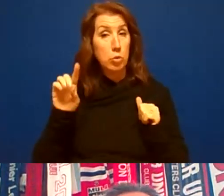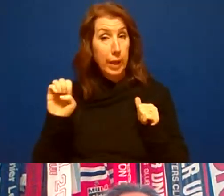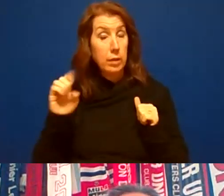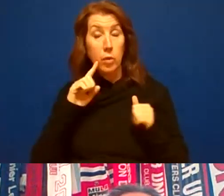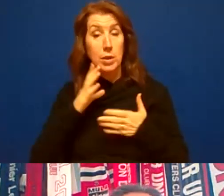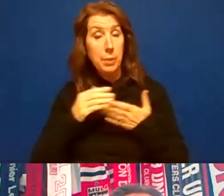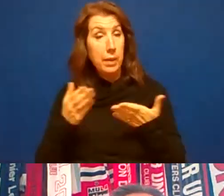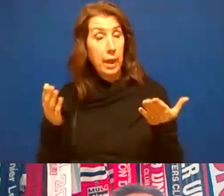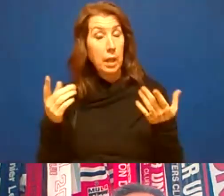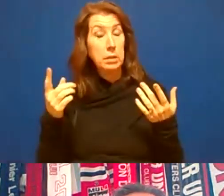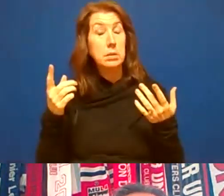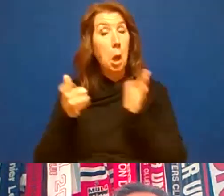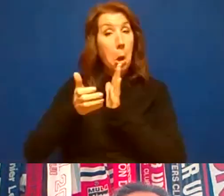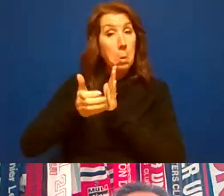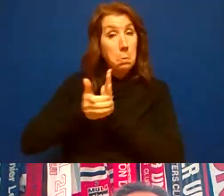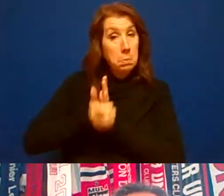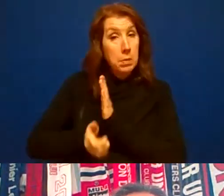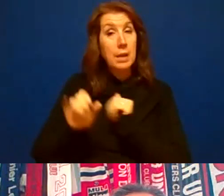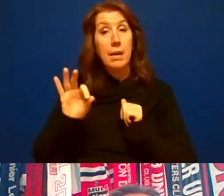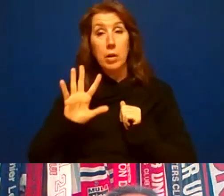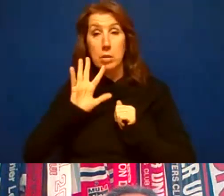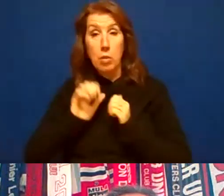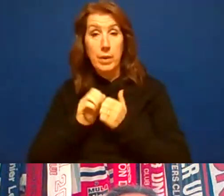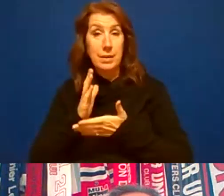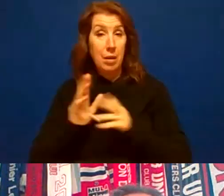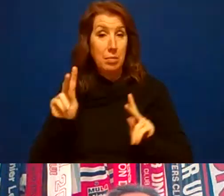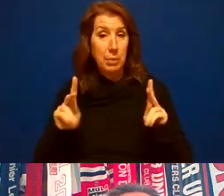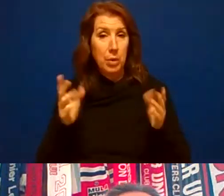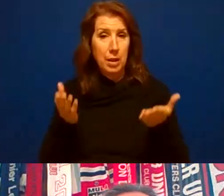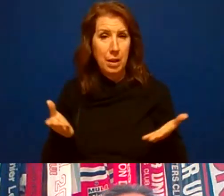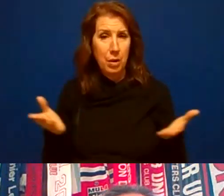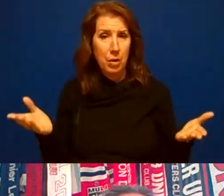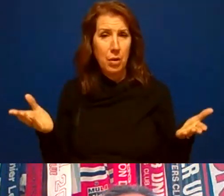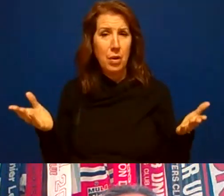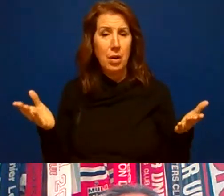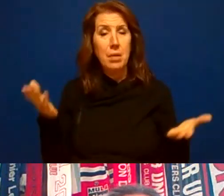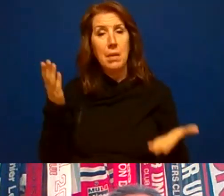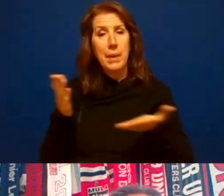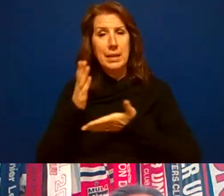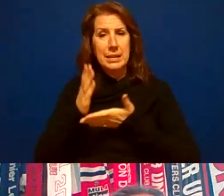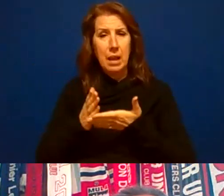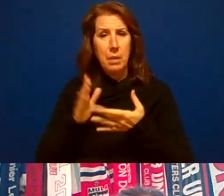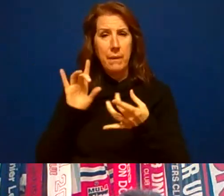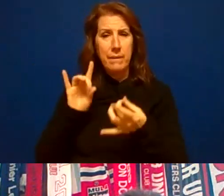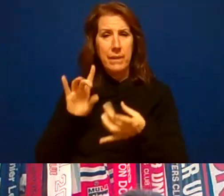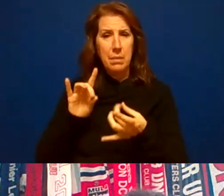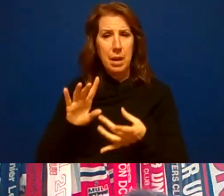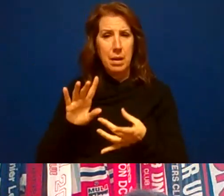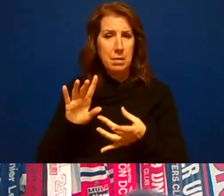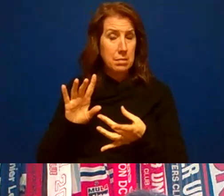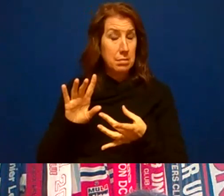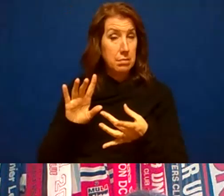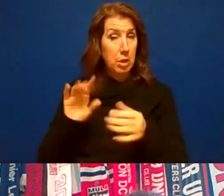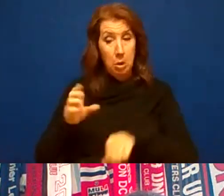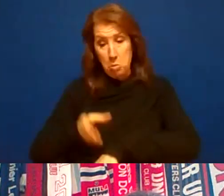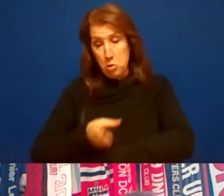well, if you talk to some of the folks here, you may get some feedback where things could be better.